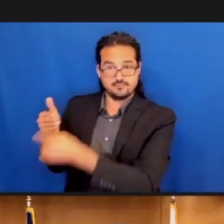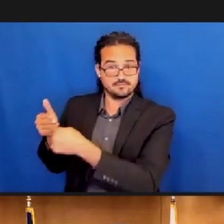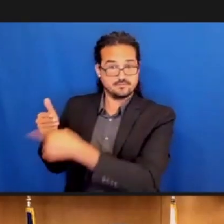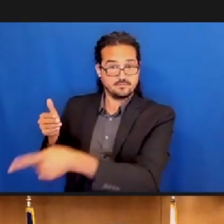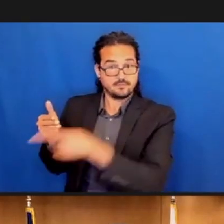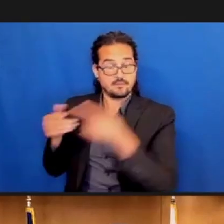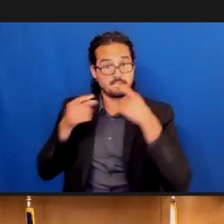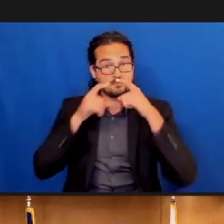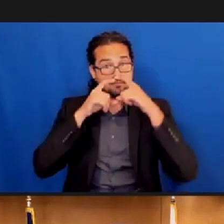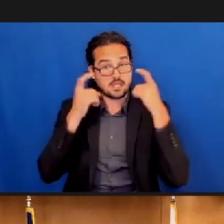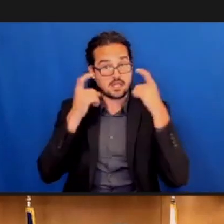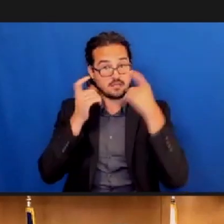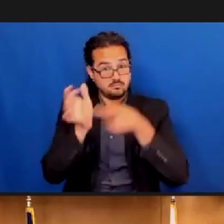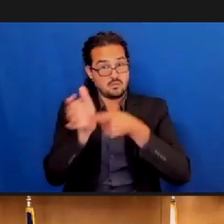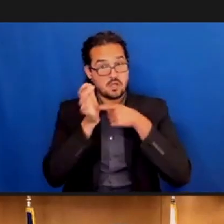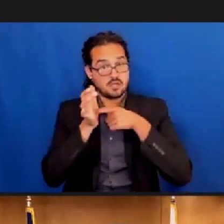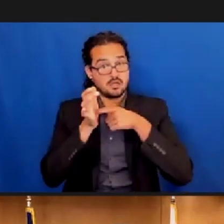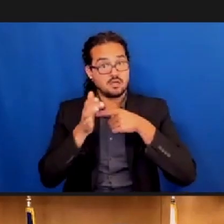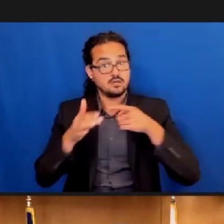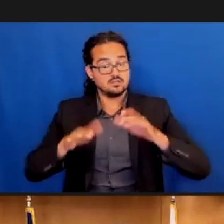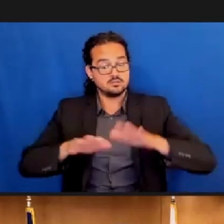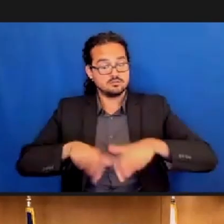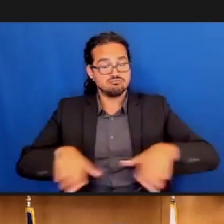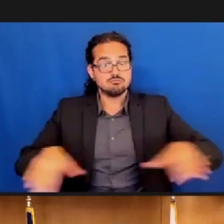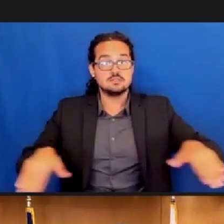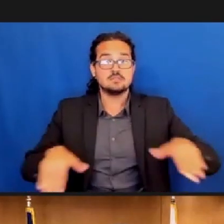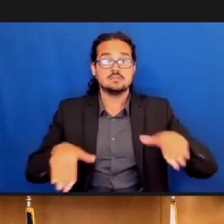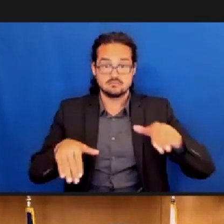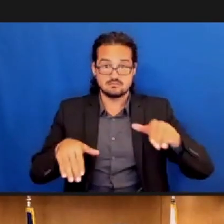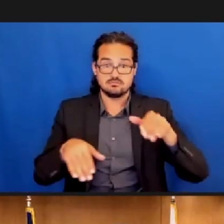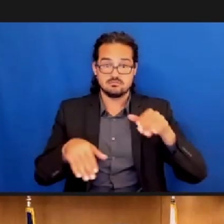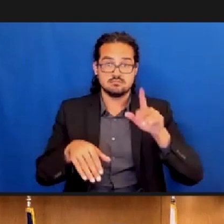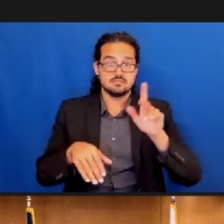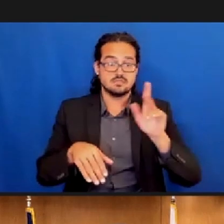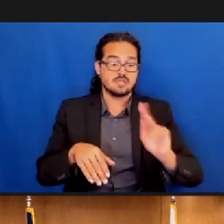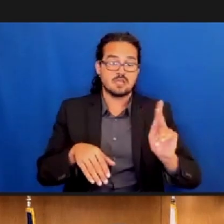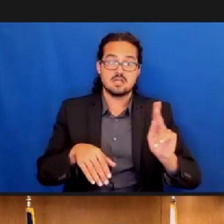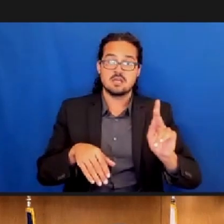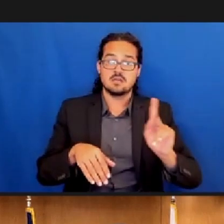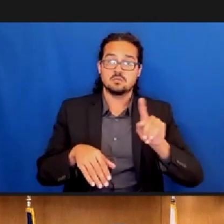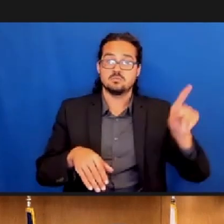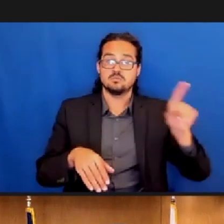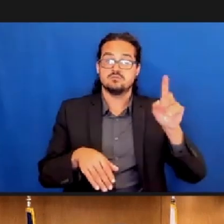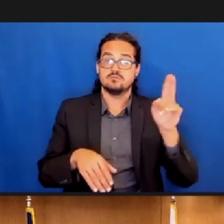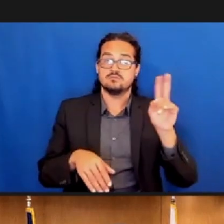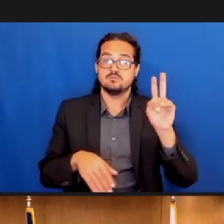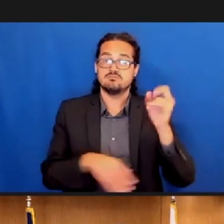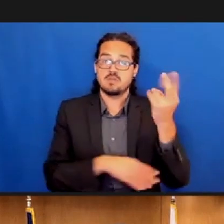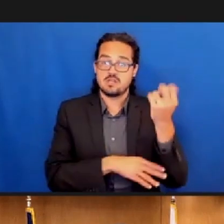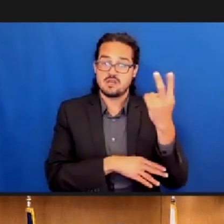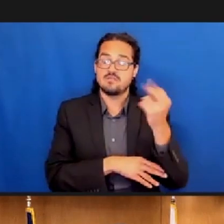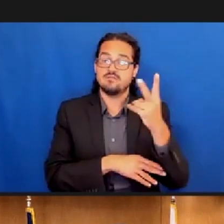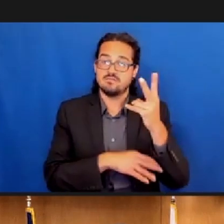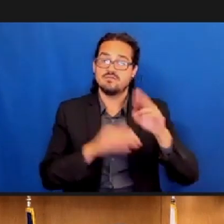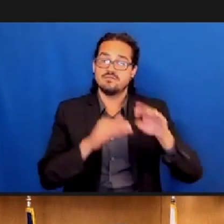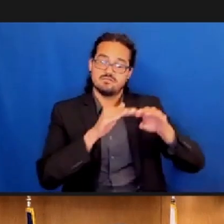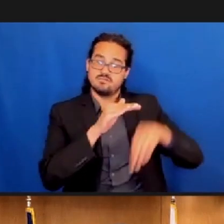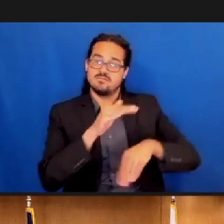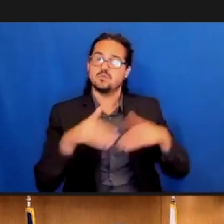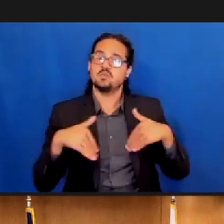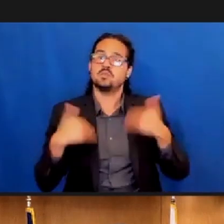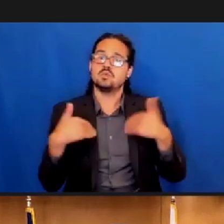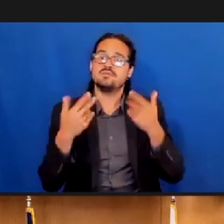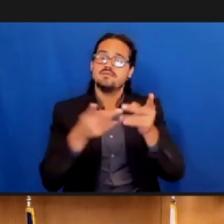K through 12 schools, childcare, just as general youth settings. But what about those other potential